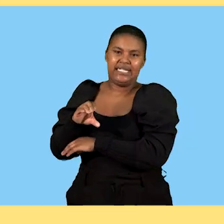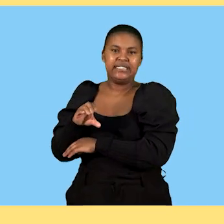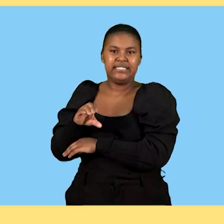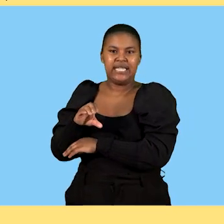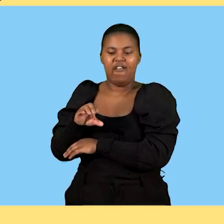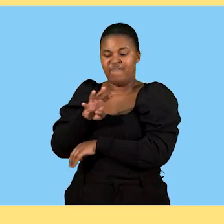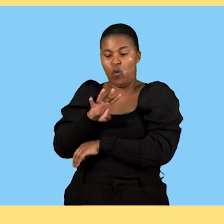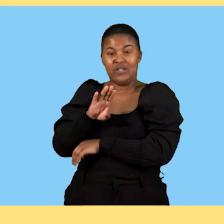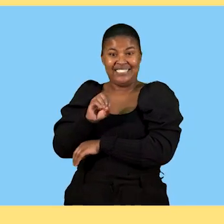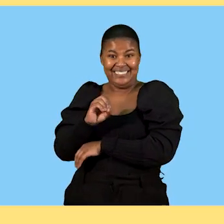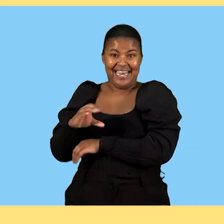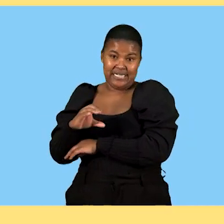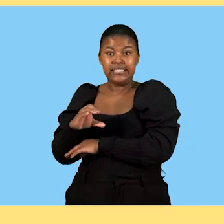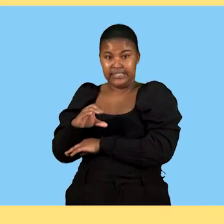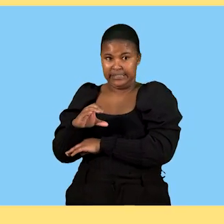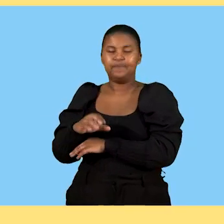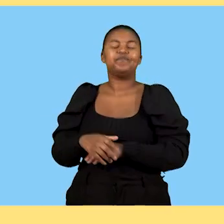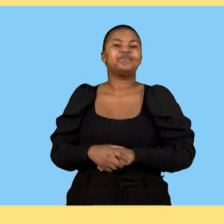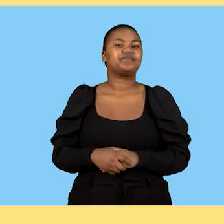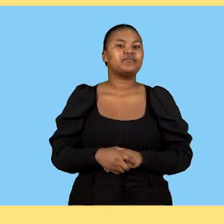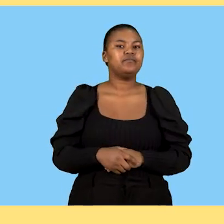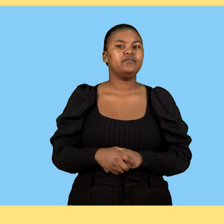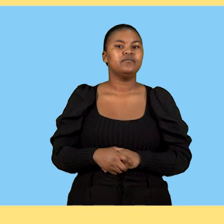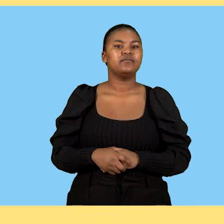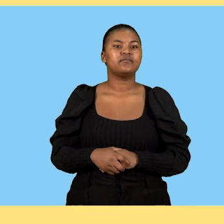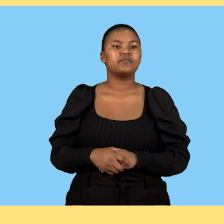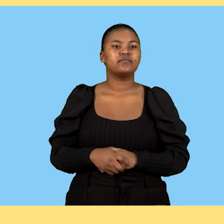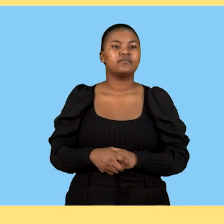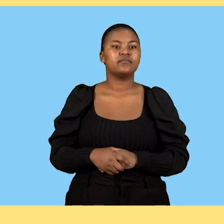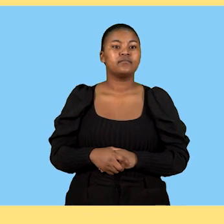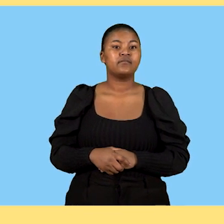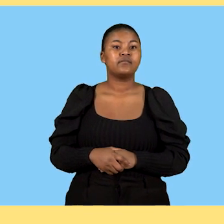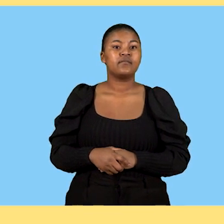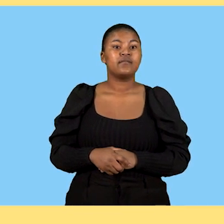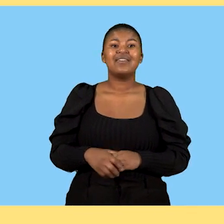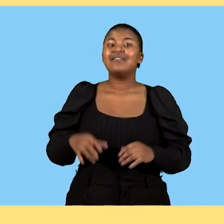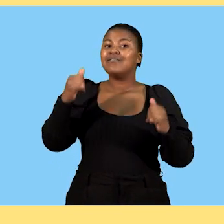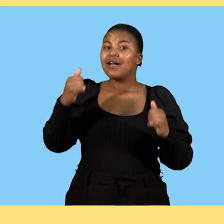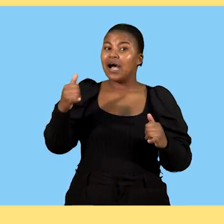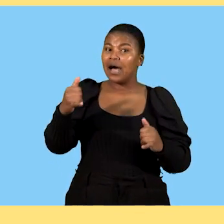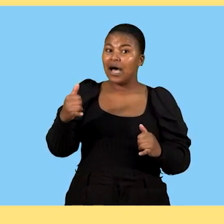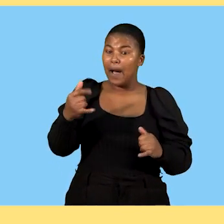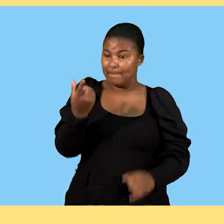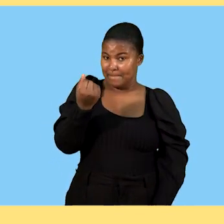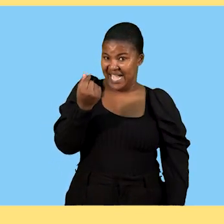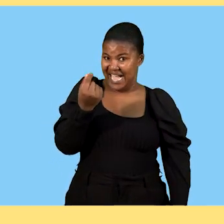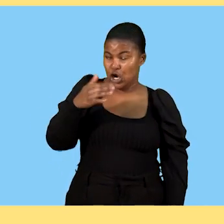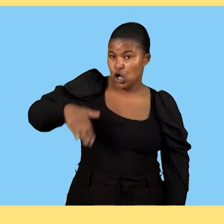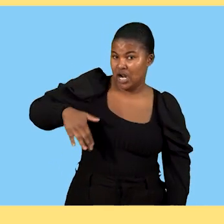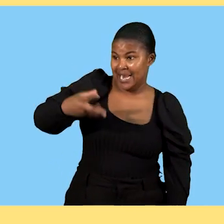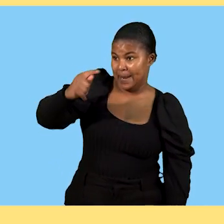40 cents in the rand, 40 cents in the rand. All right? And then his outstanding debt